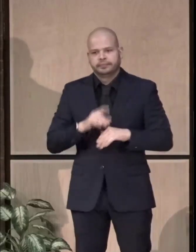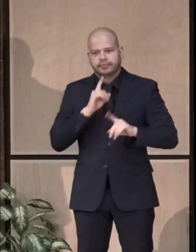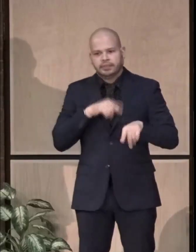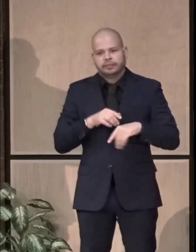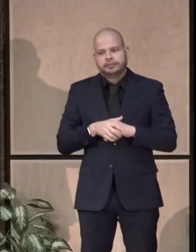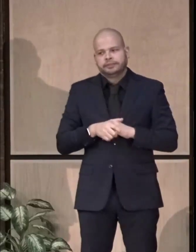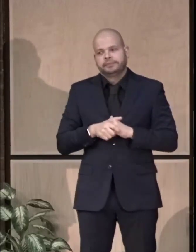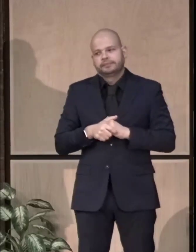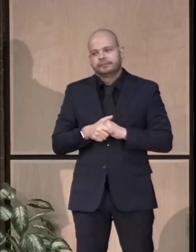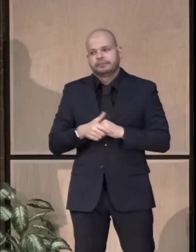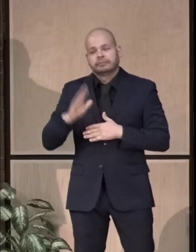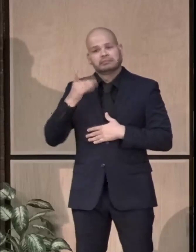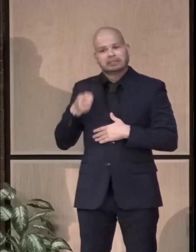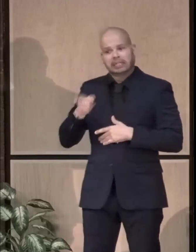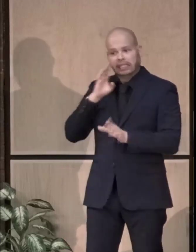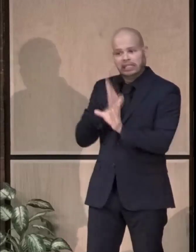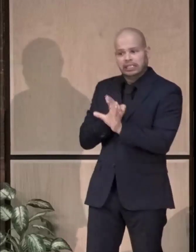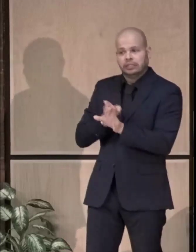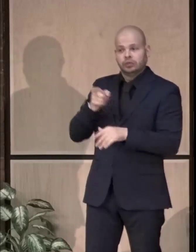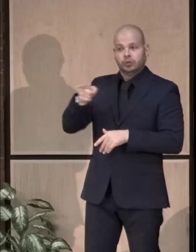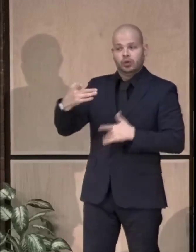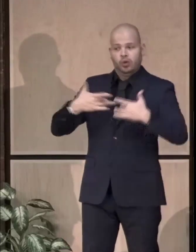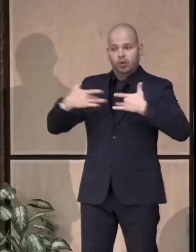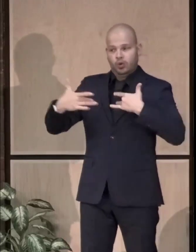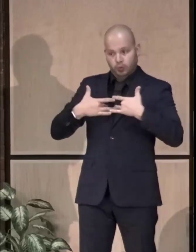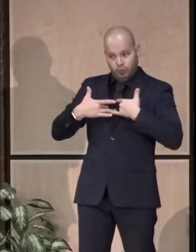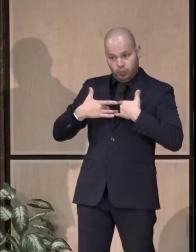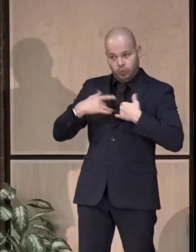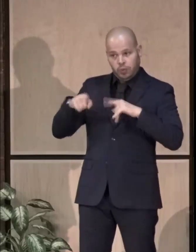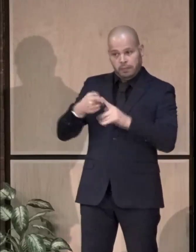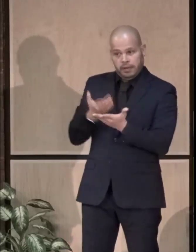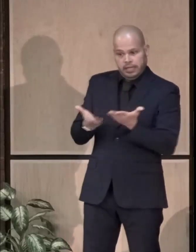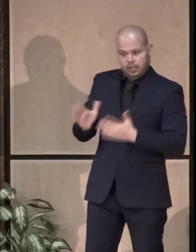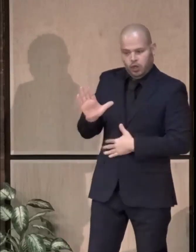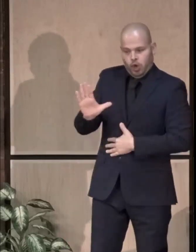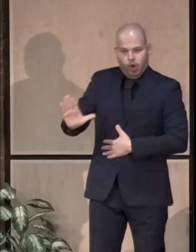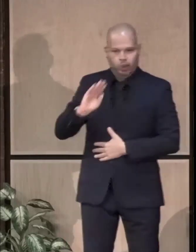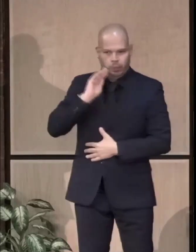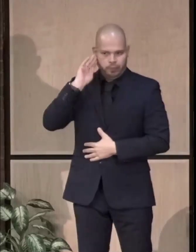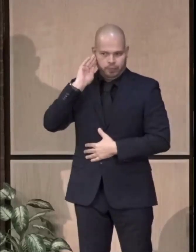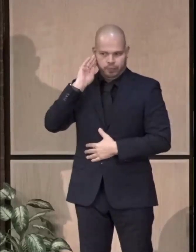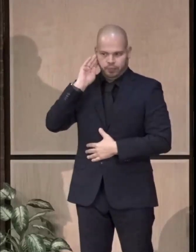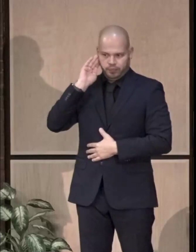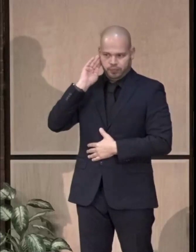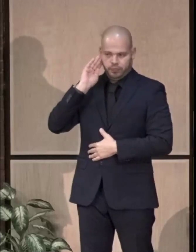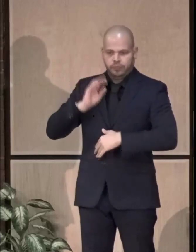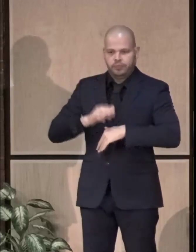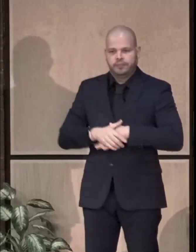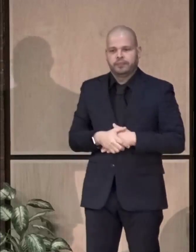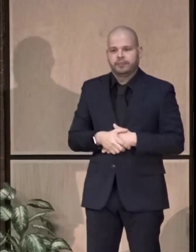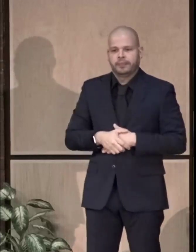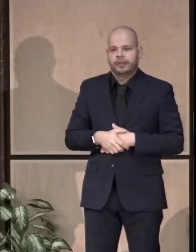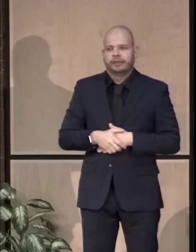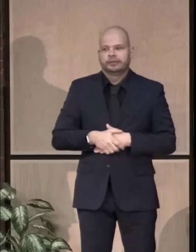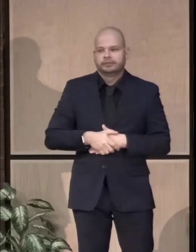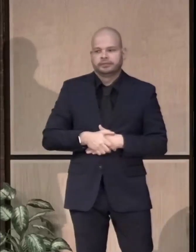his concern was more of the weapons at home at that time. Okay. And did you